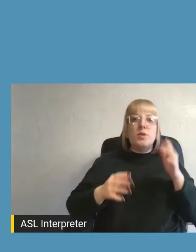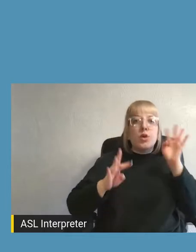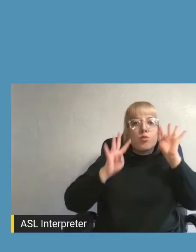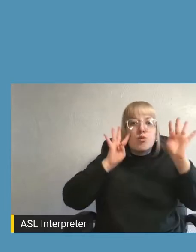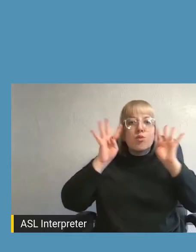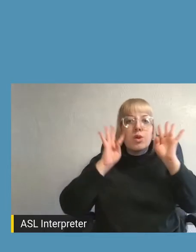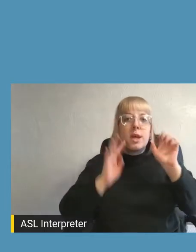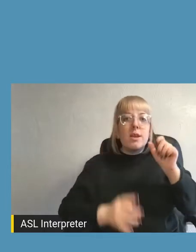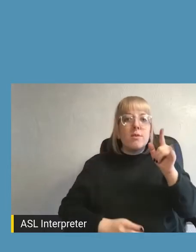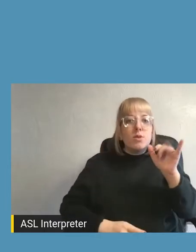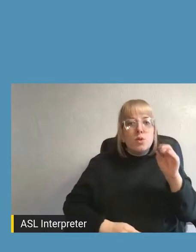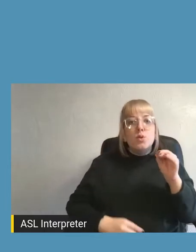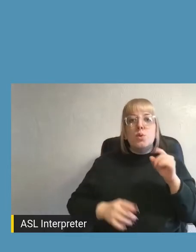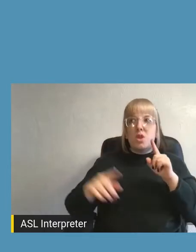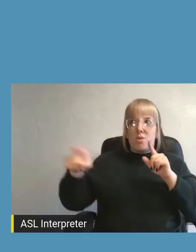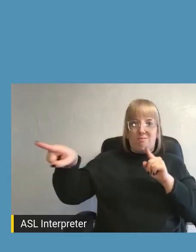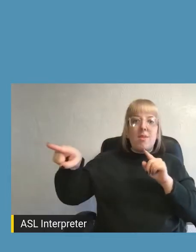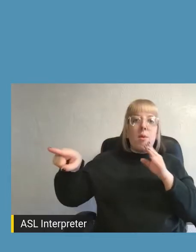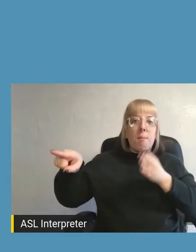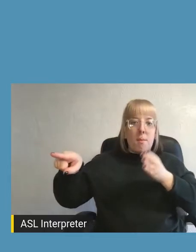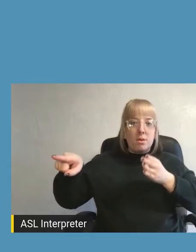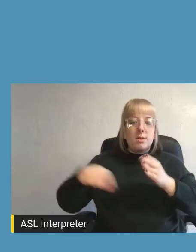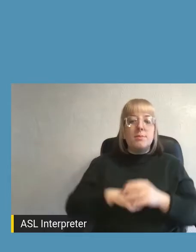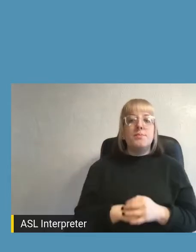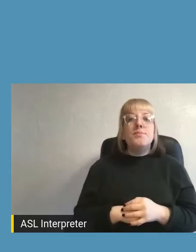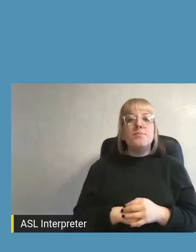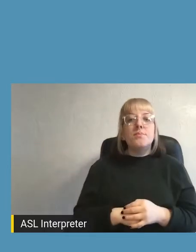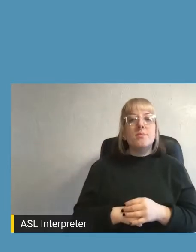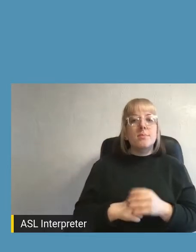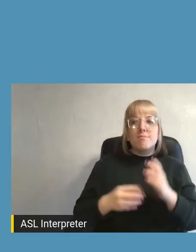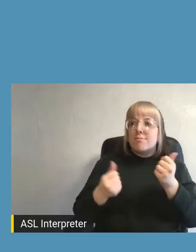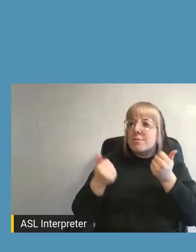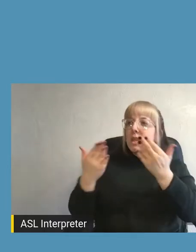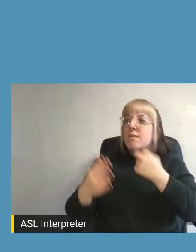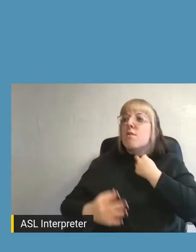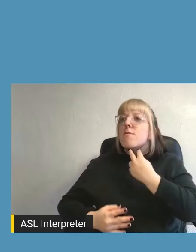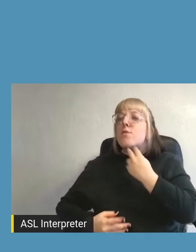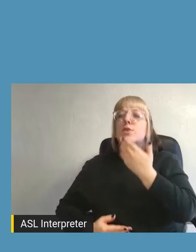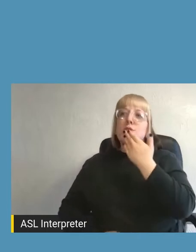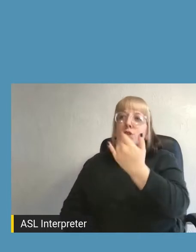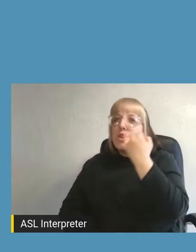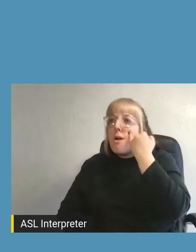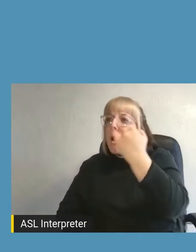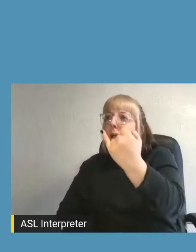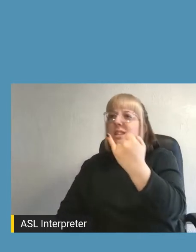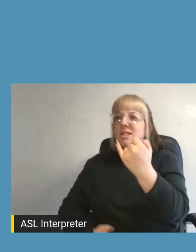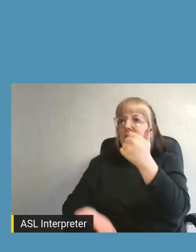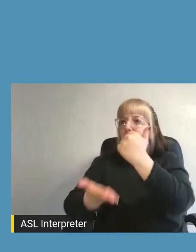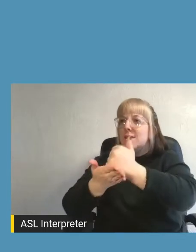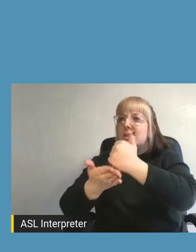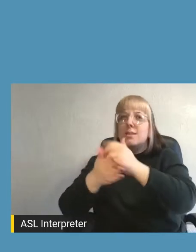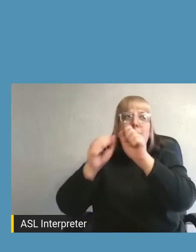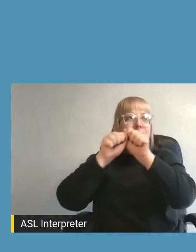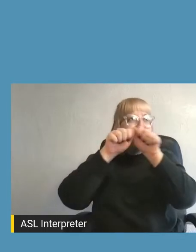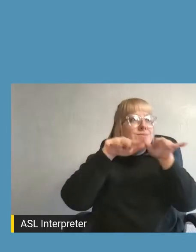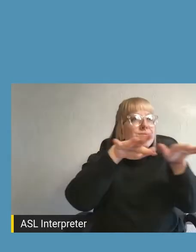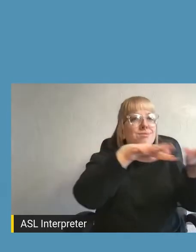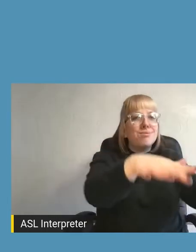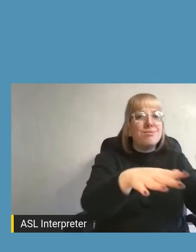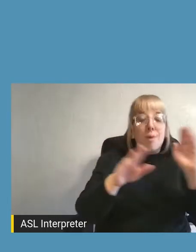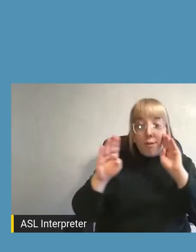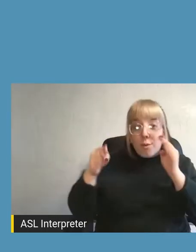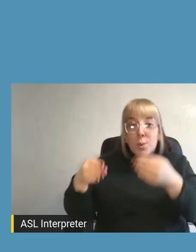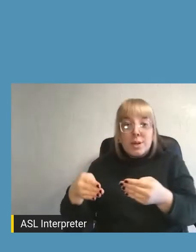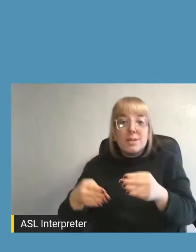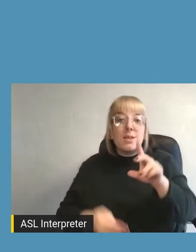than 20 years, Emily has helped museums give voice to great ideas and bring life to their great projects with a focus on data and